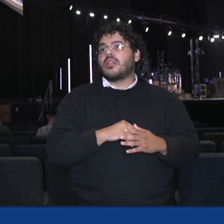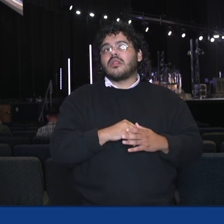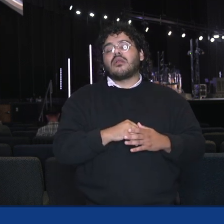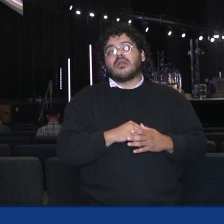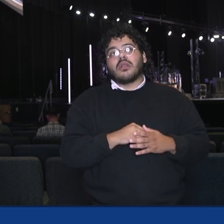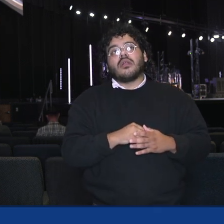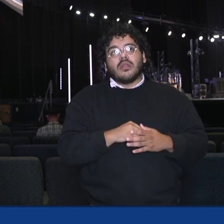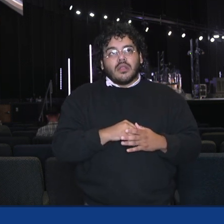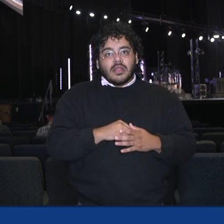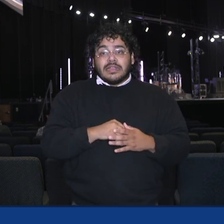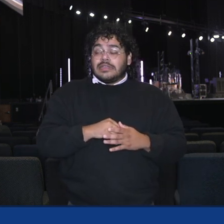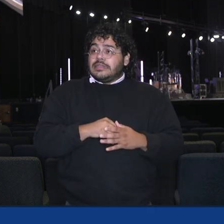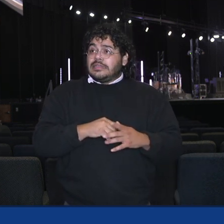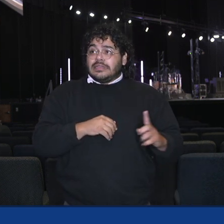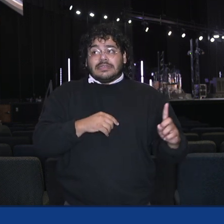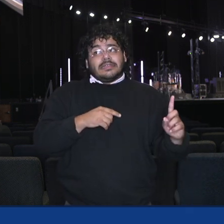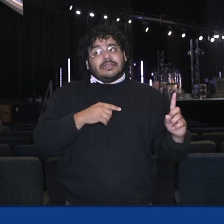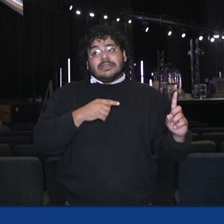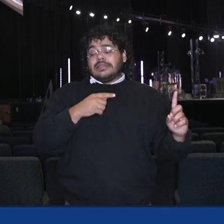This is someone's son,